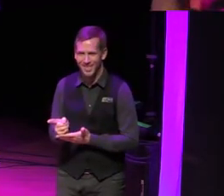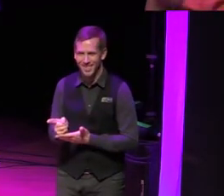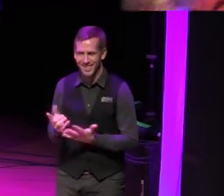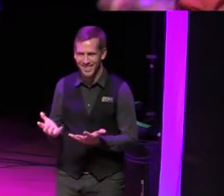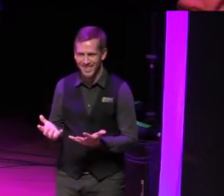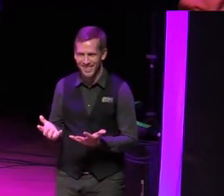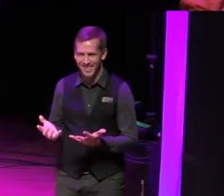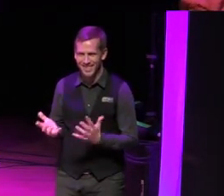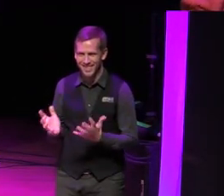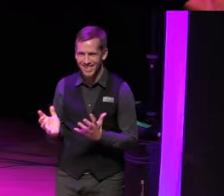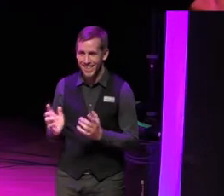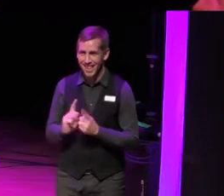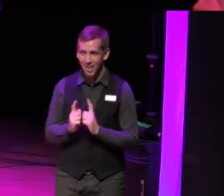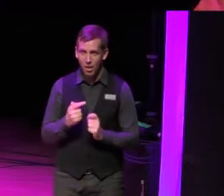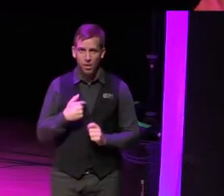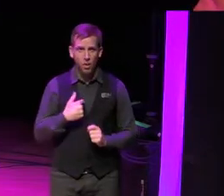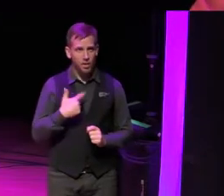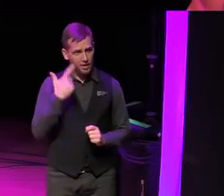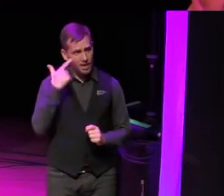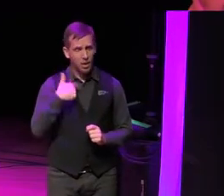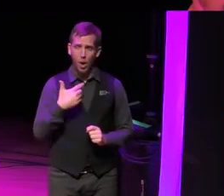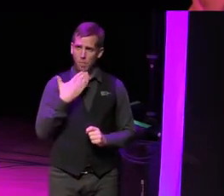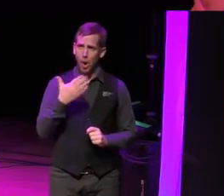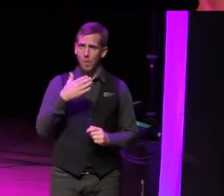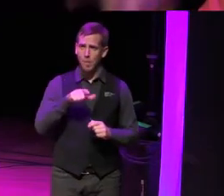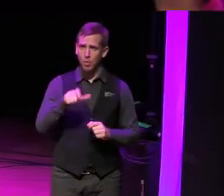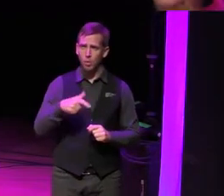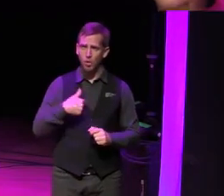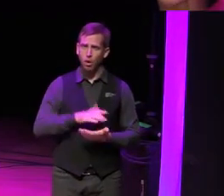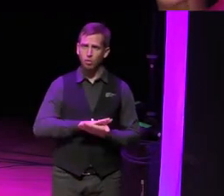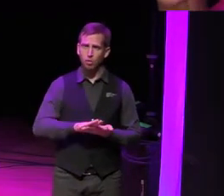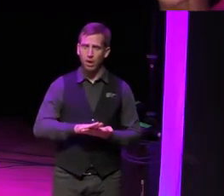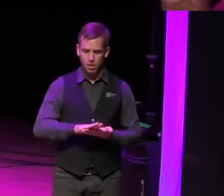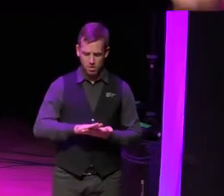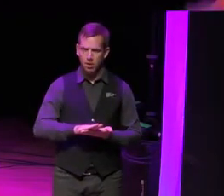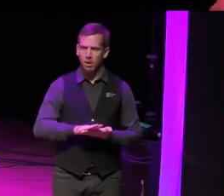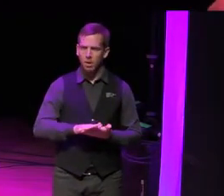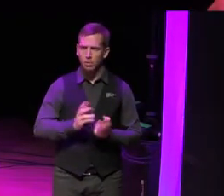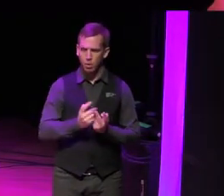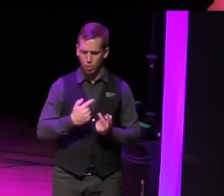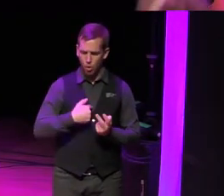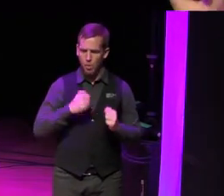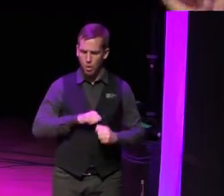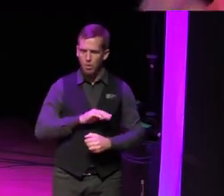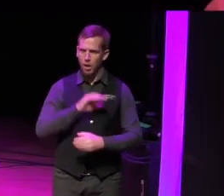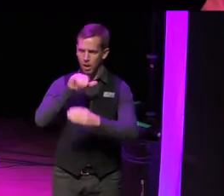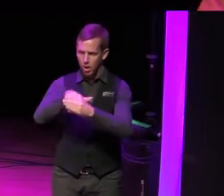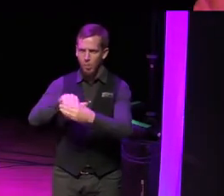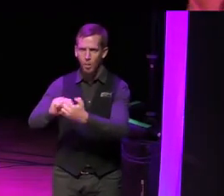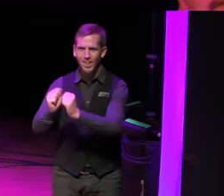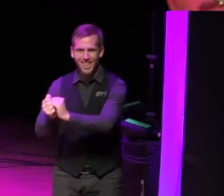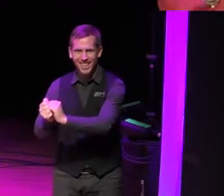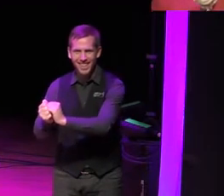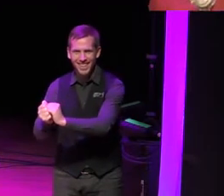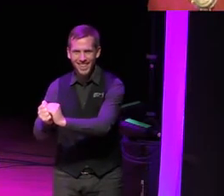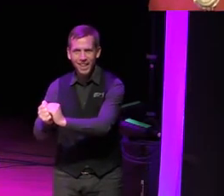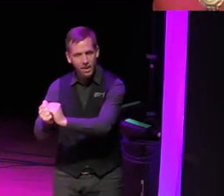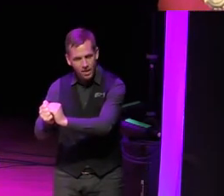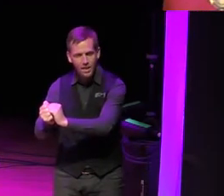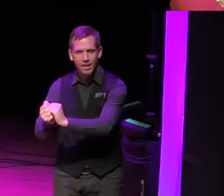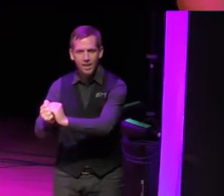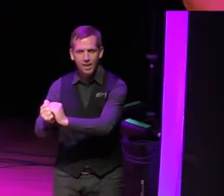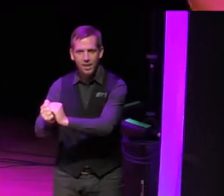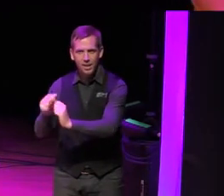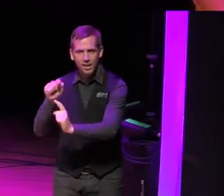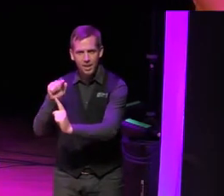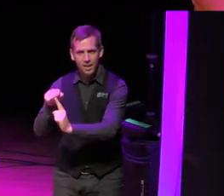am an unproblematic person, then you have to enter politics. It's the only way. So political parties, they aggregate the demands of a